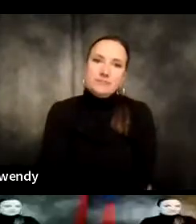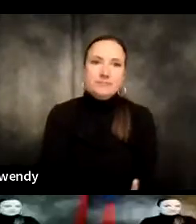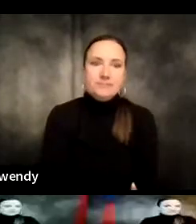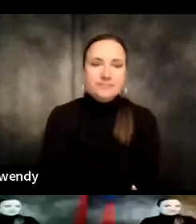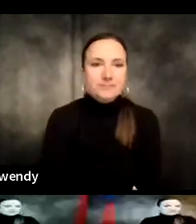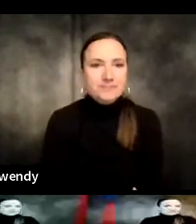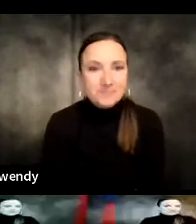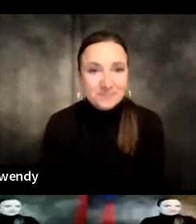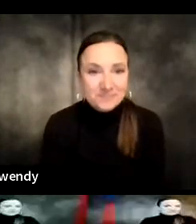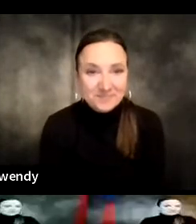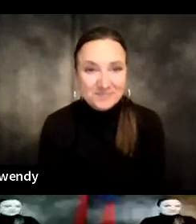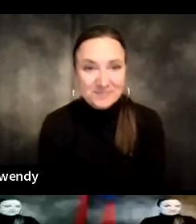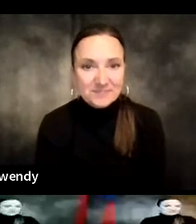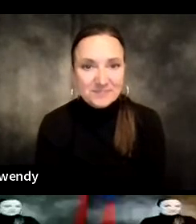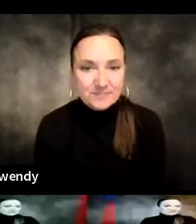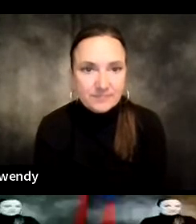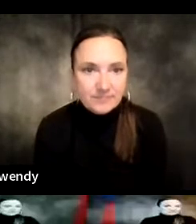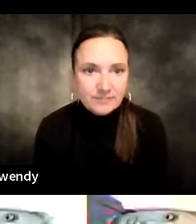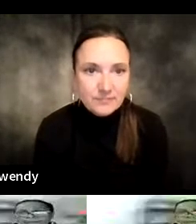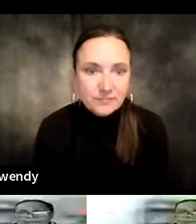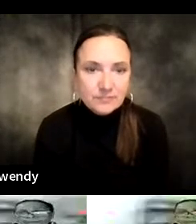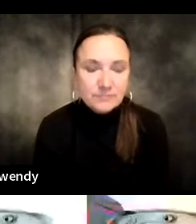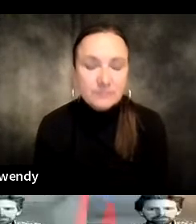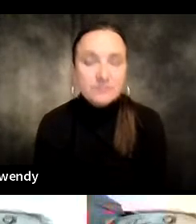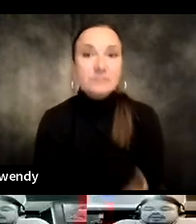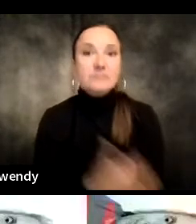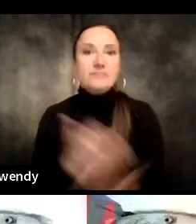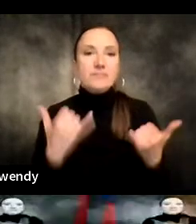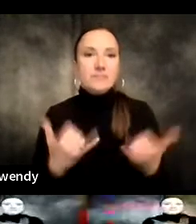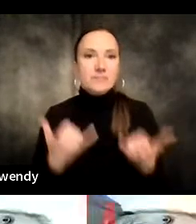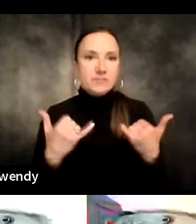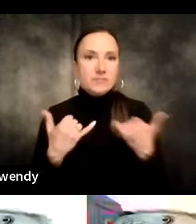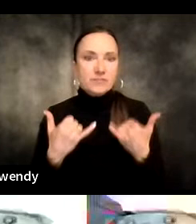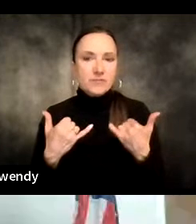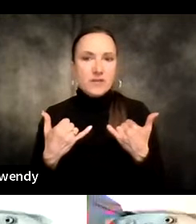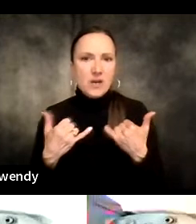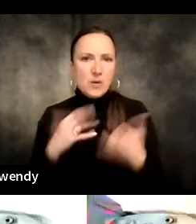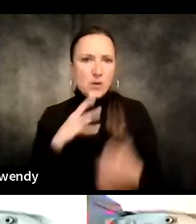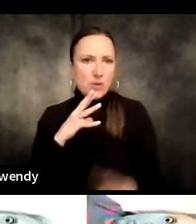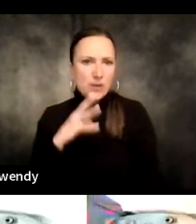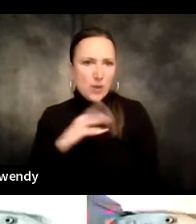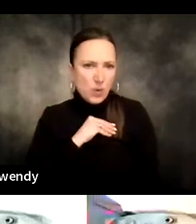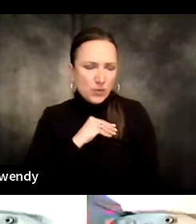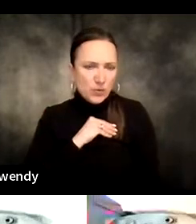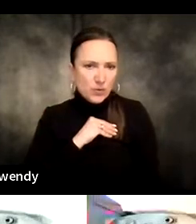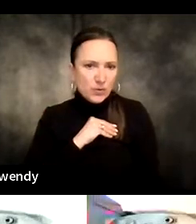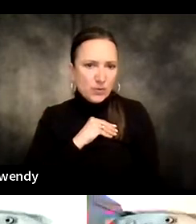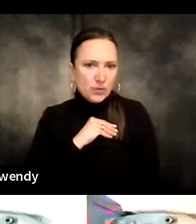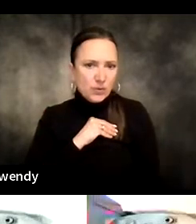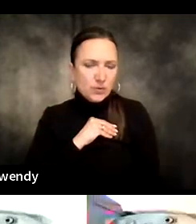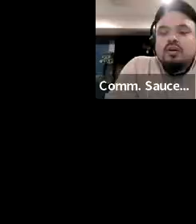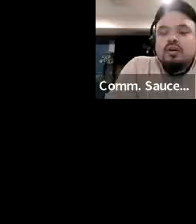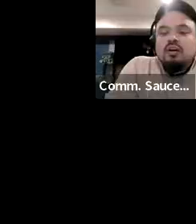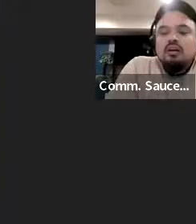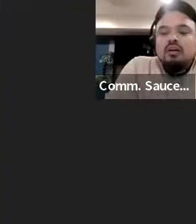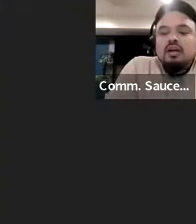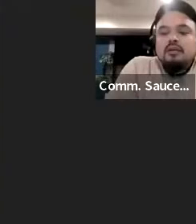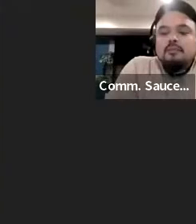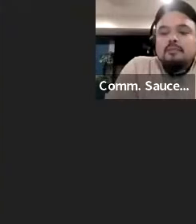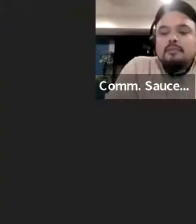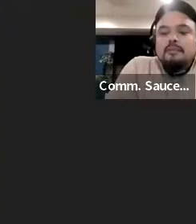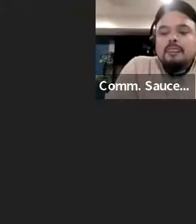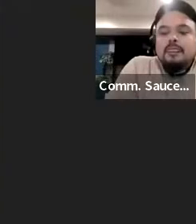Okay, and then I think these questions go to the owner that you have online today. For clarity, is this an outdoor